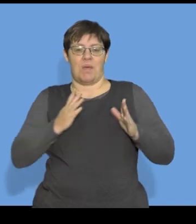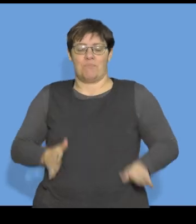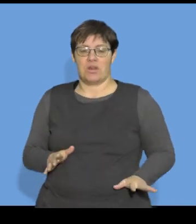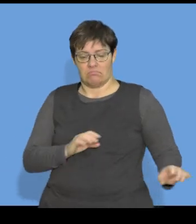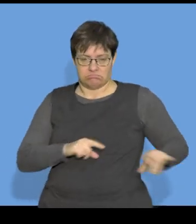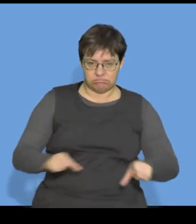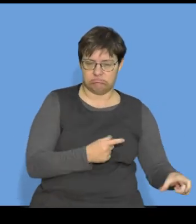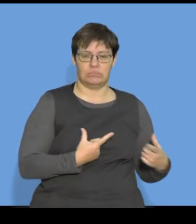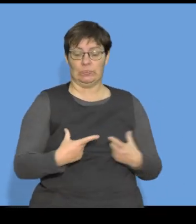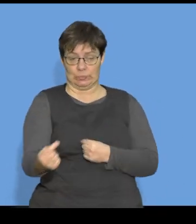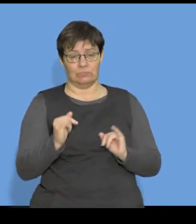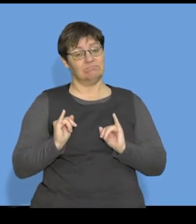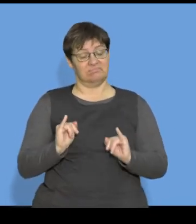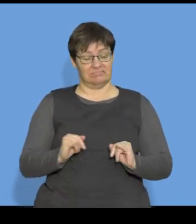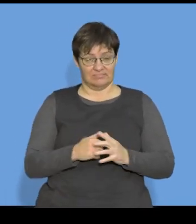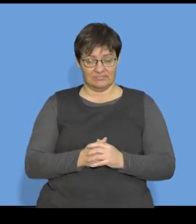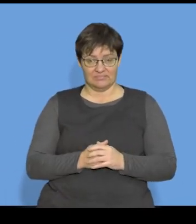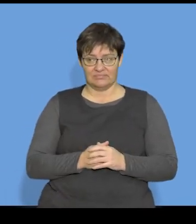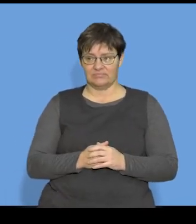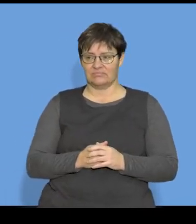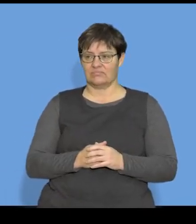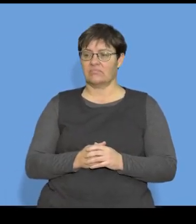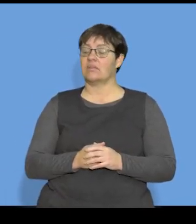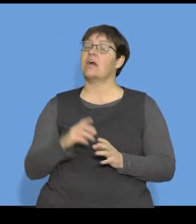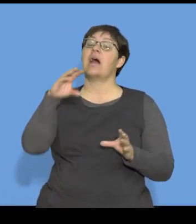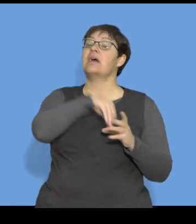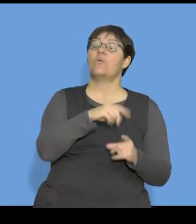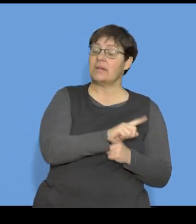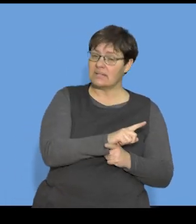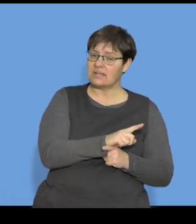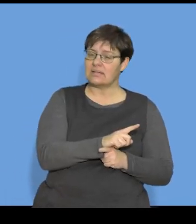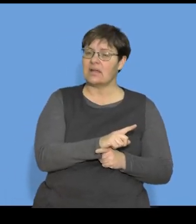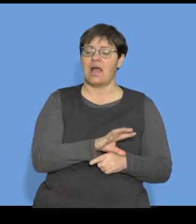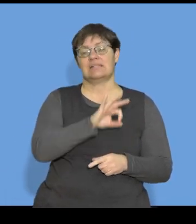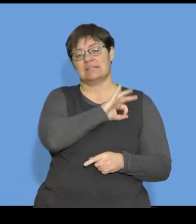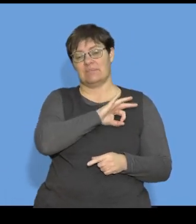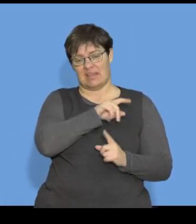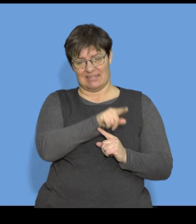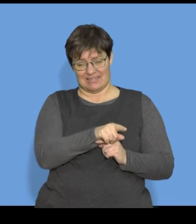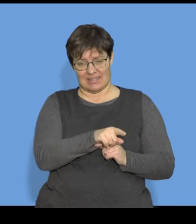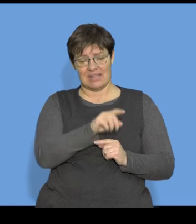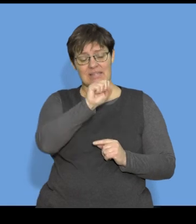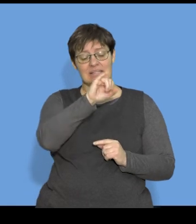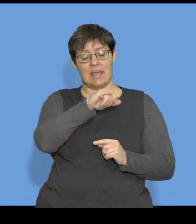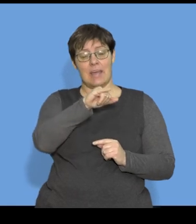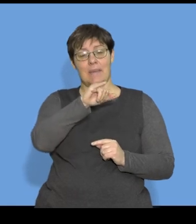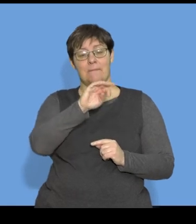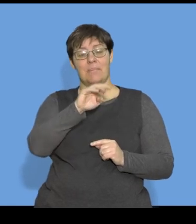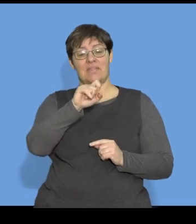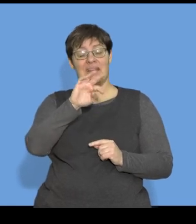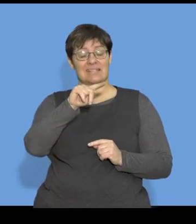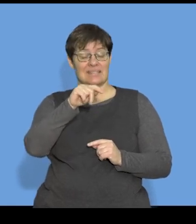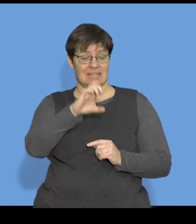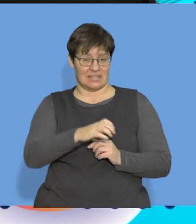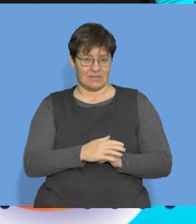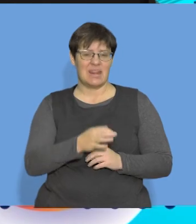situations. Emergency. Then what comes in is the sympathetic. Sympathetic, if you